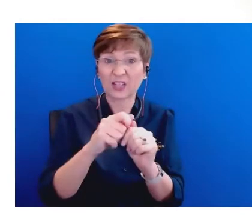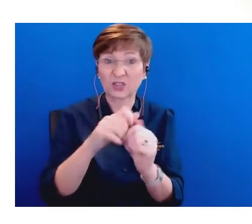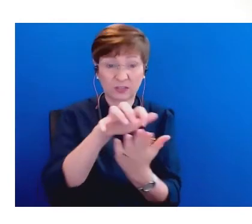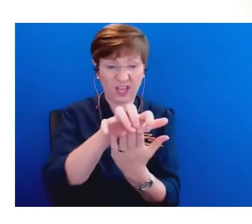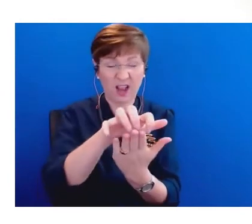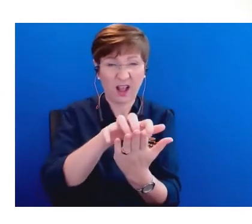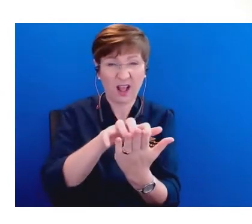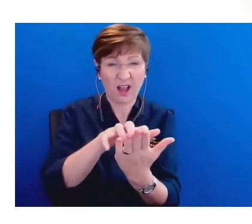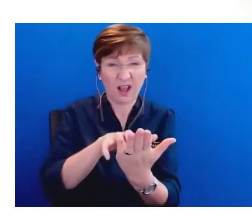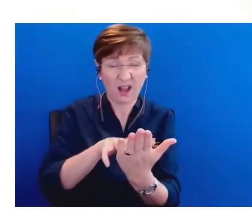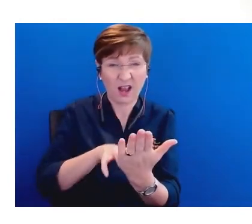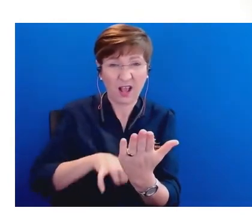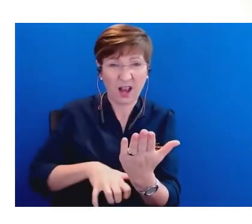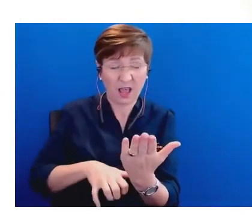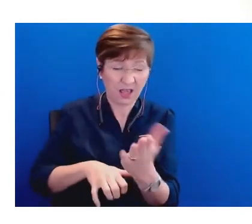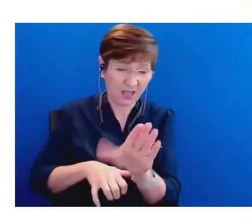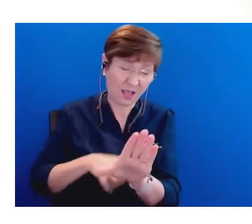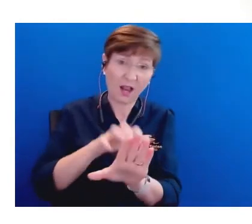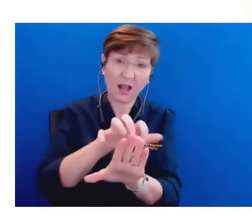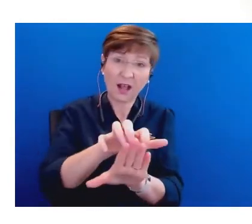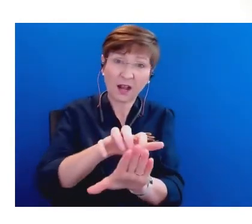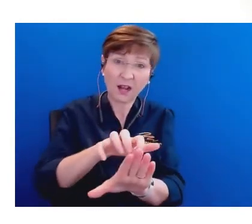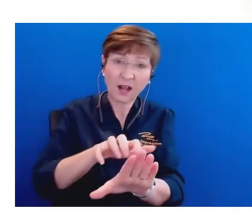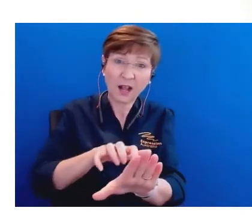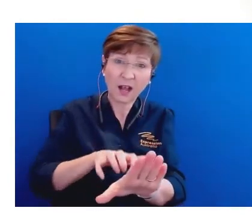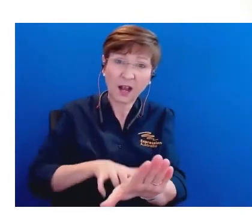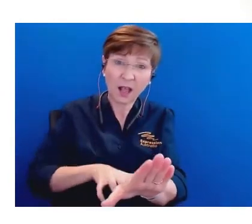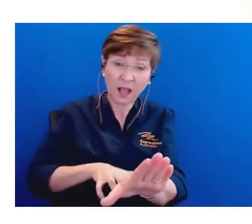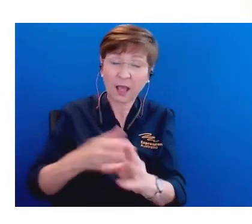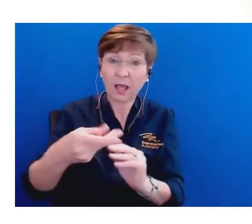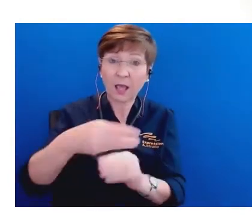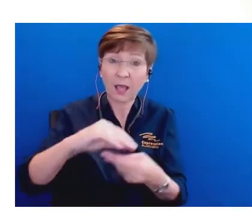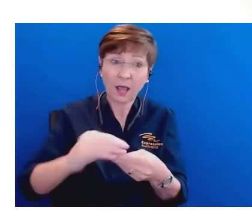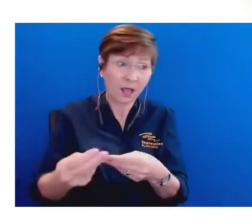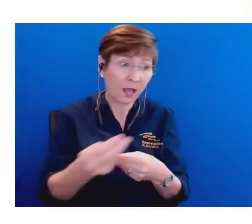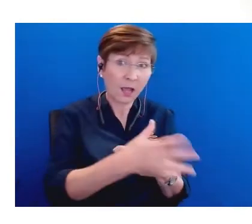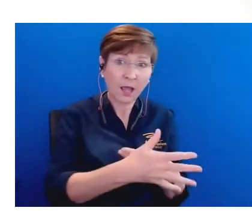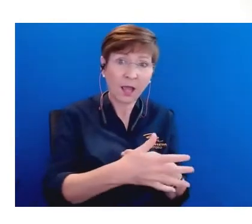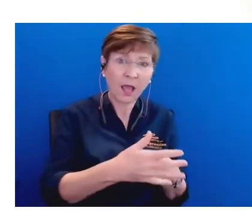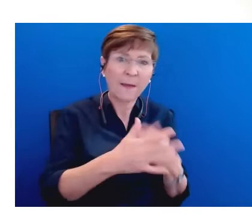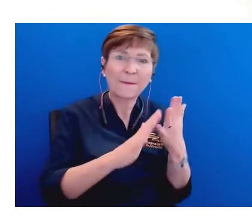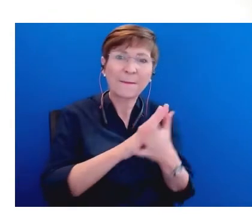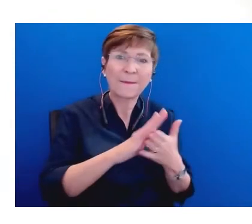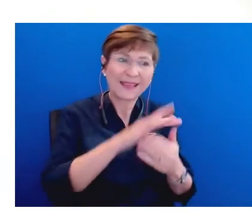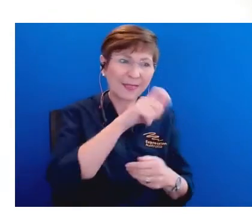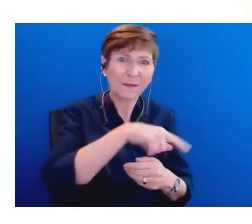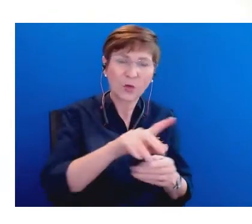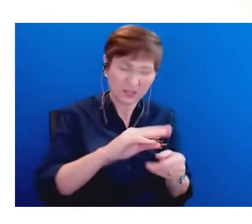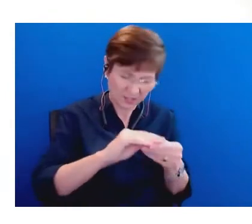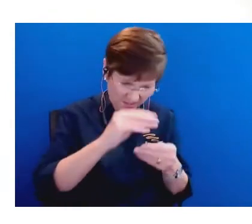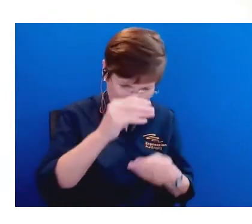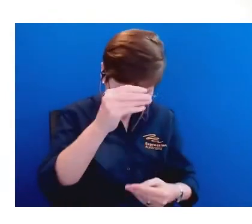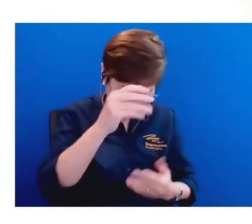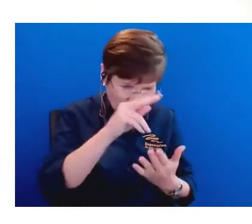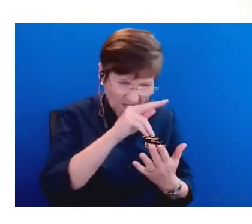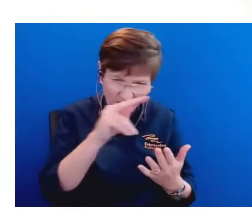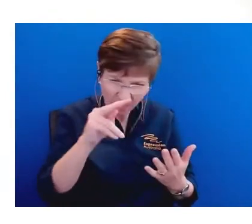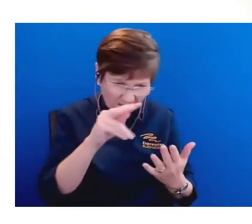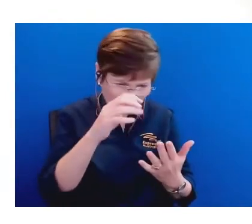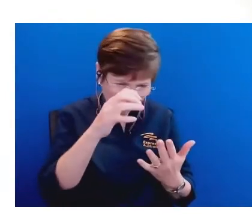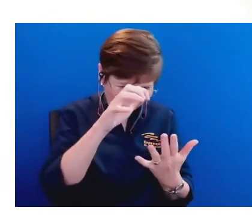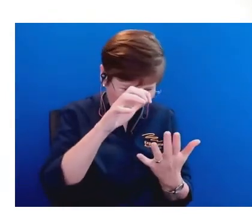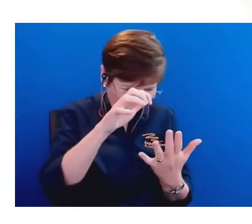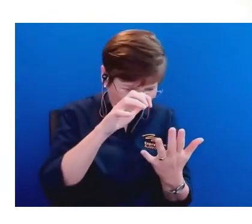pages, but in practice it often means those 2 pages are very crowded and cluttered with information, and they're full of